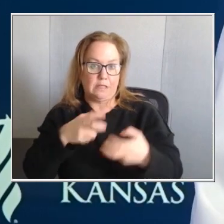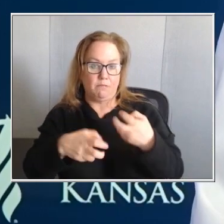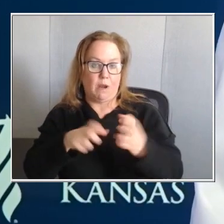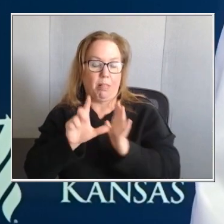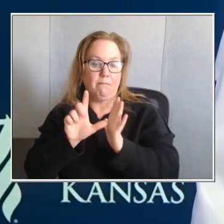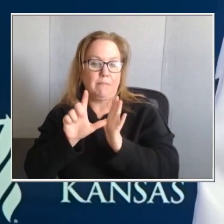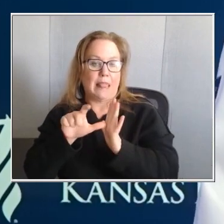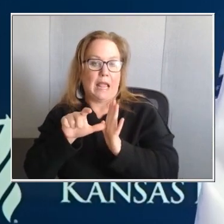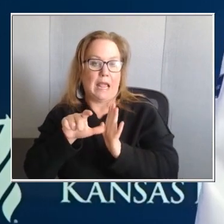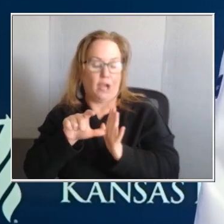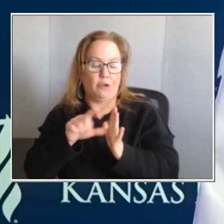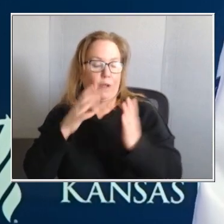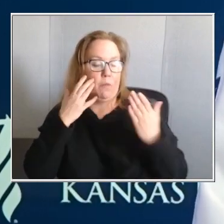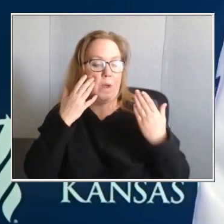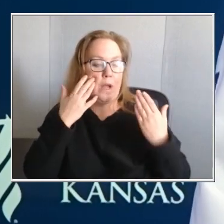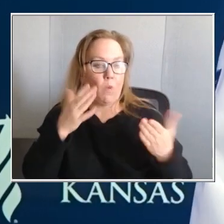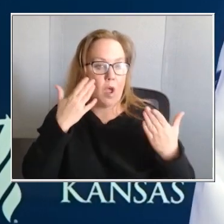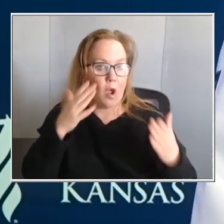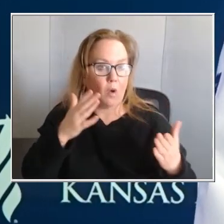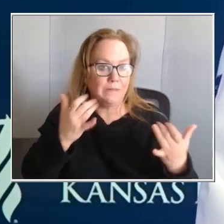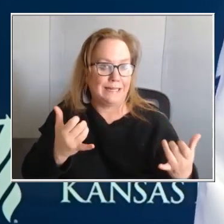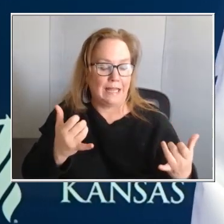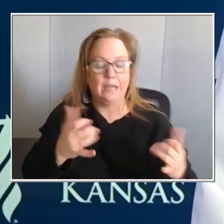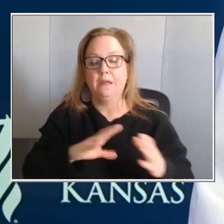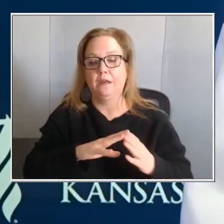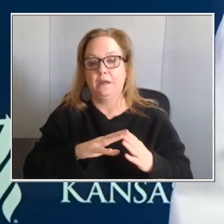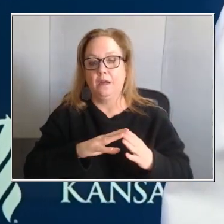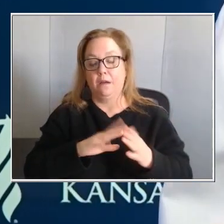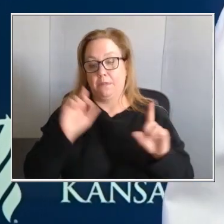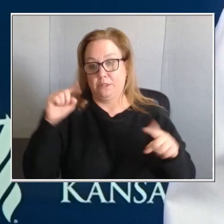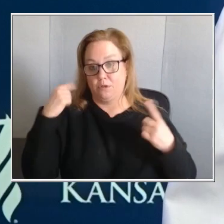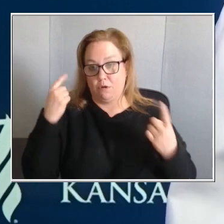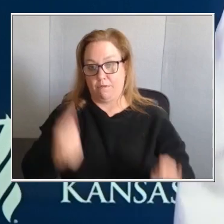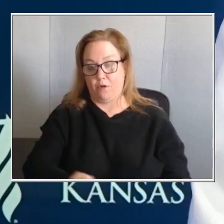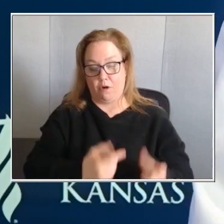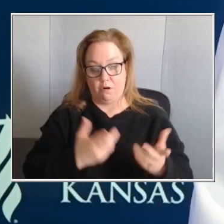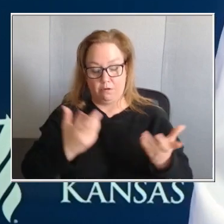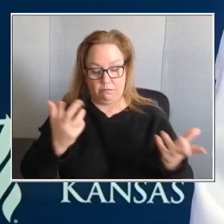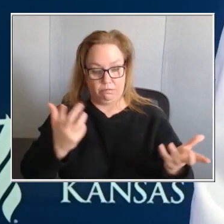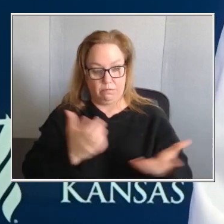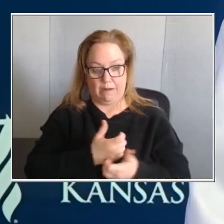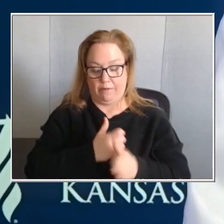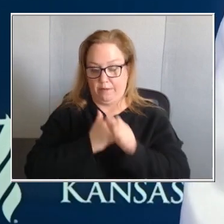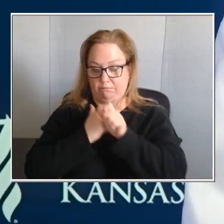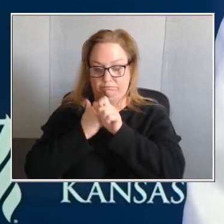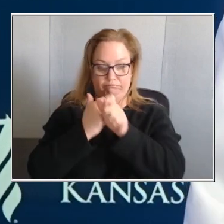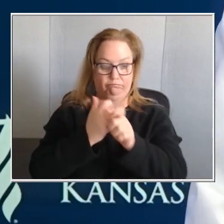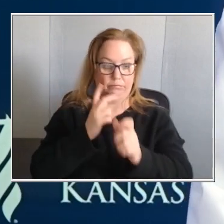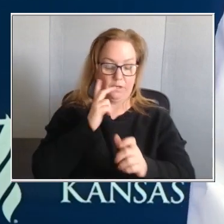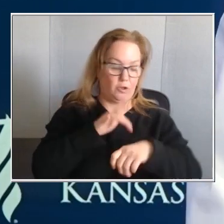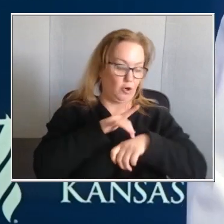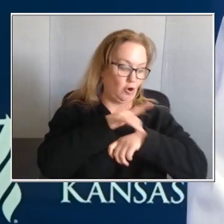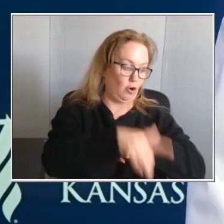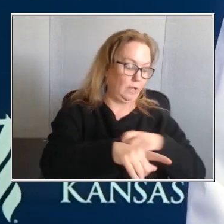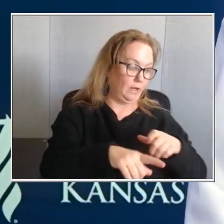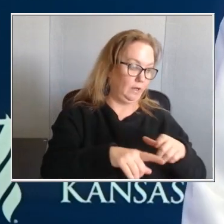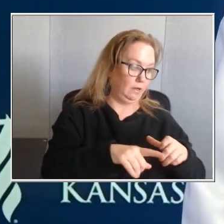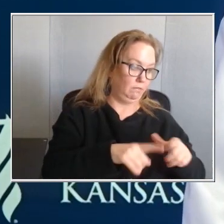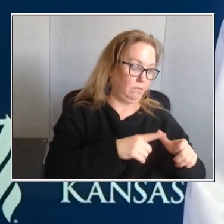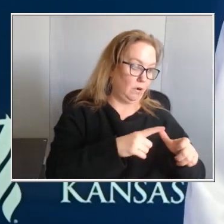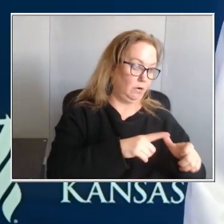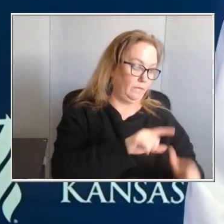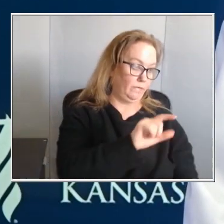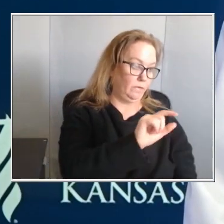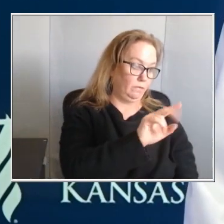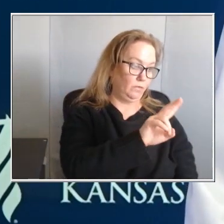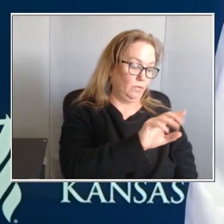line that we don't know anything about today. But so far, the track record from the early part of this century,